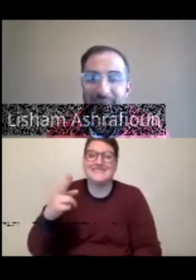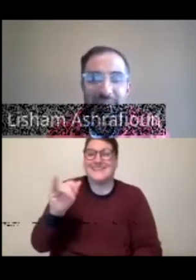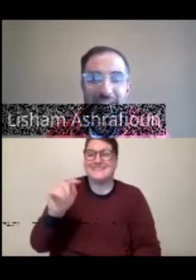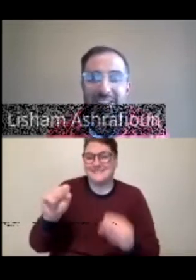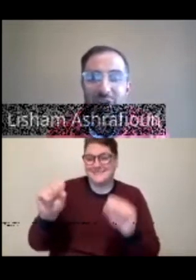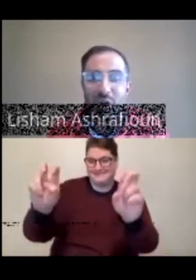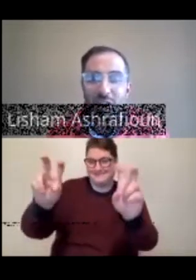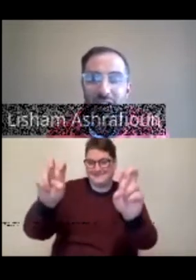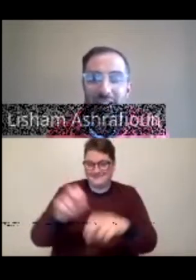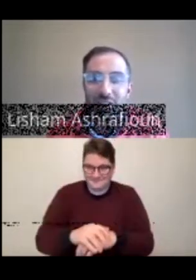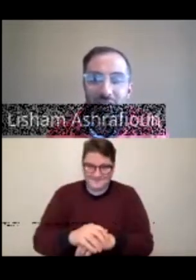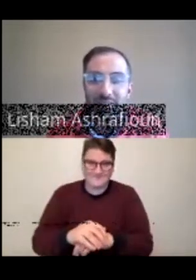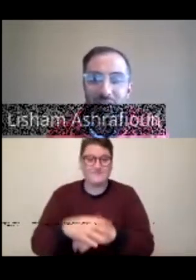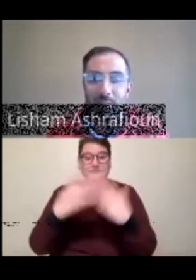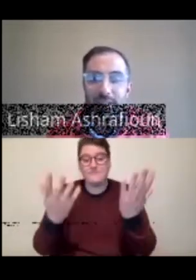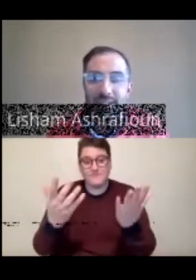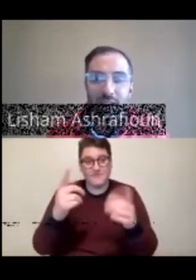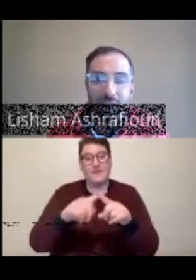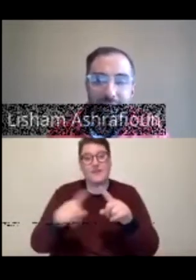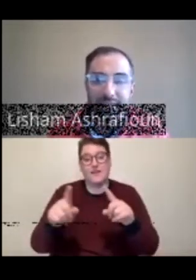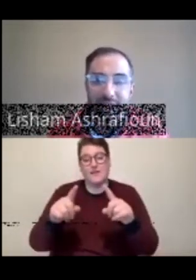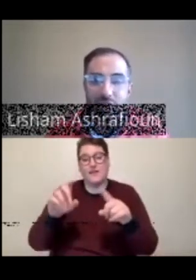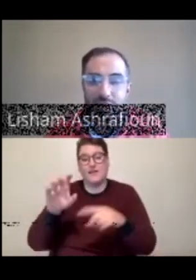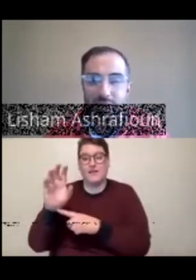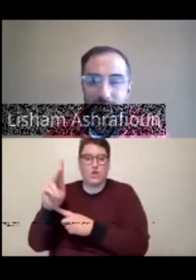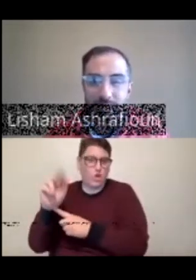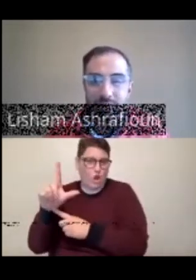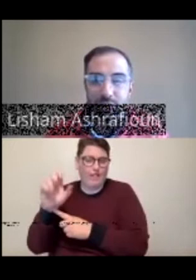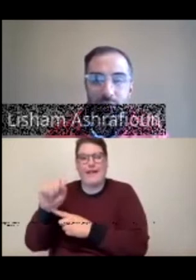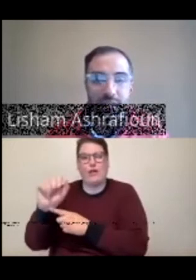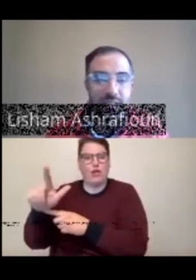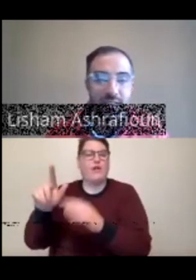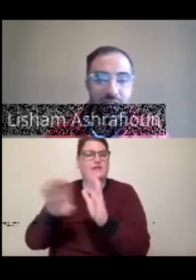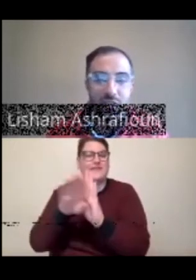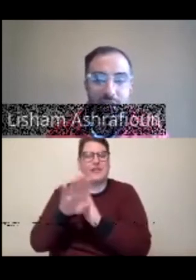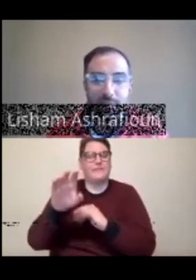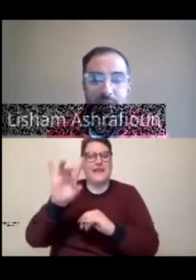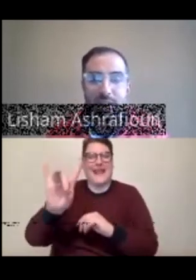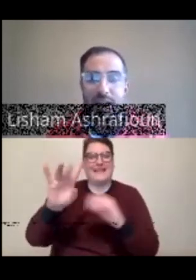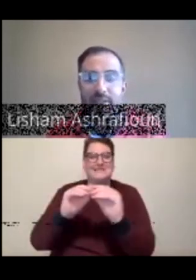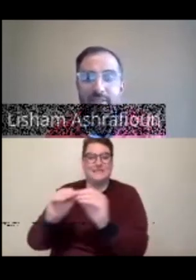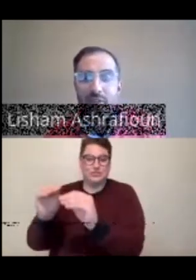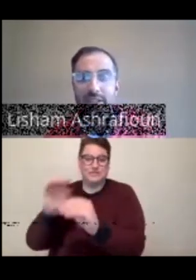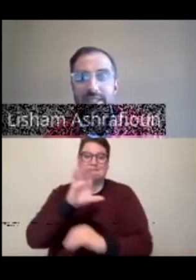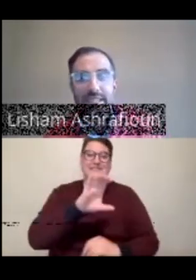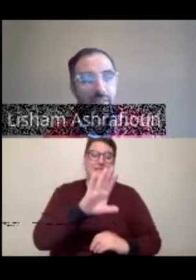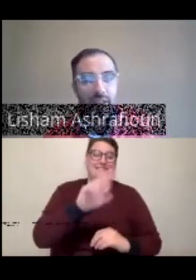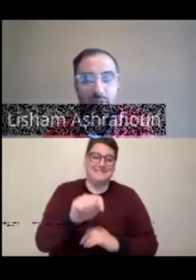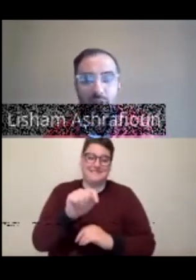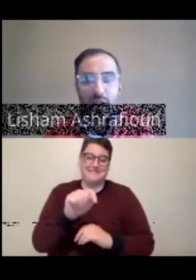second. So Call et al. Developed this 8-session CBT for loneliness intervention, and they found